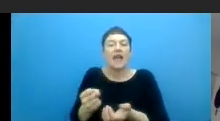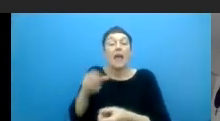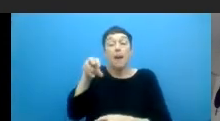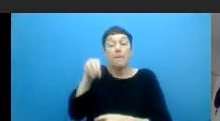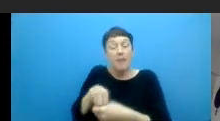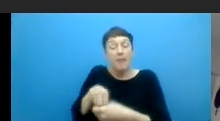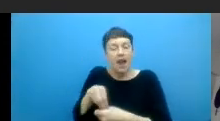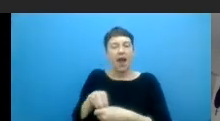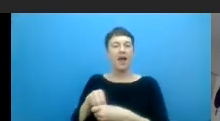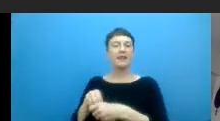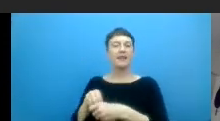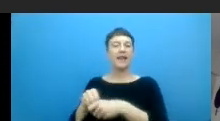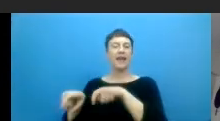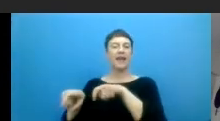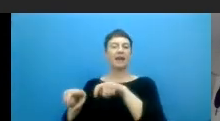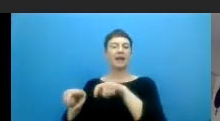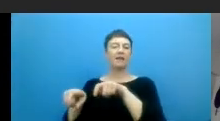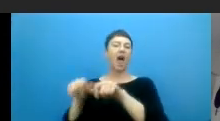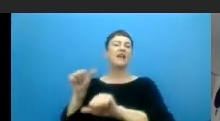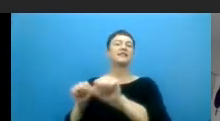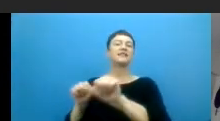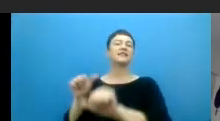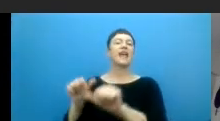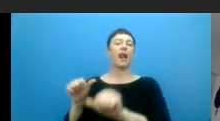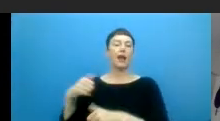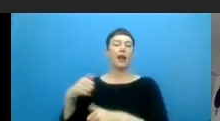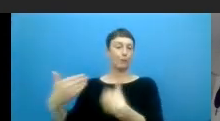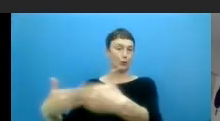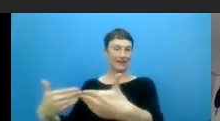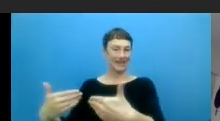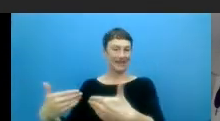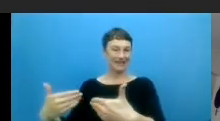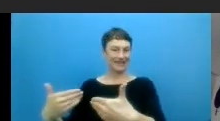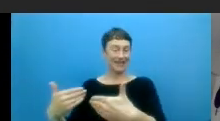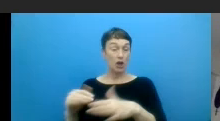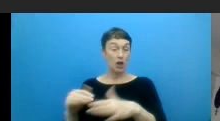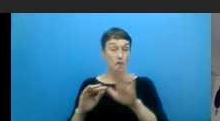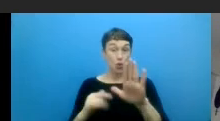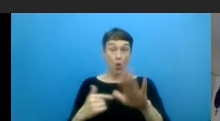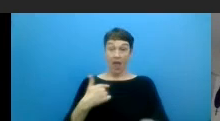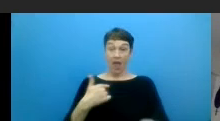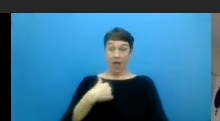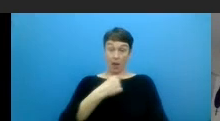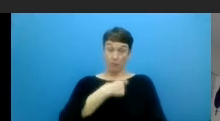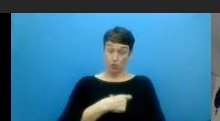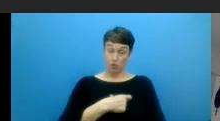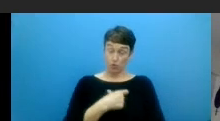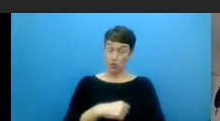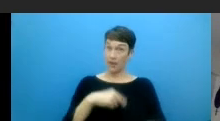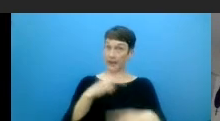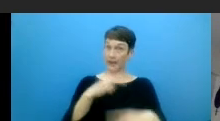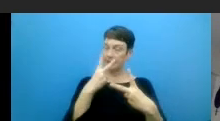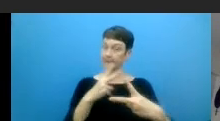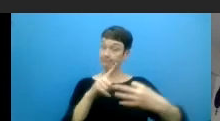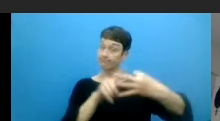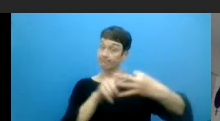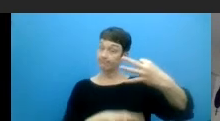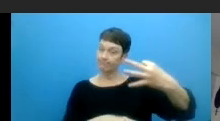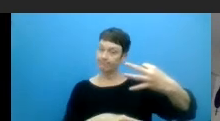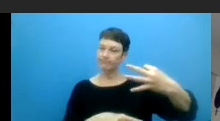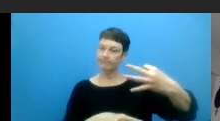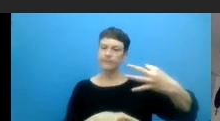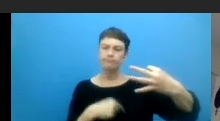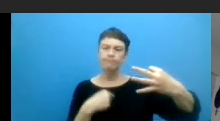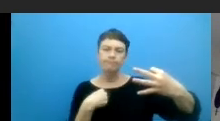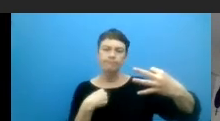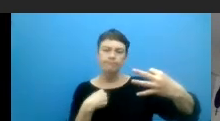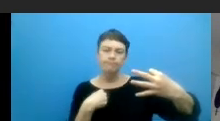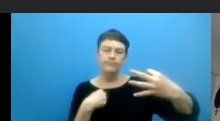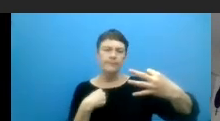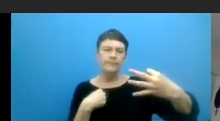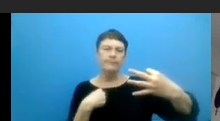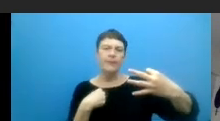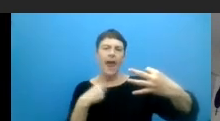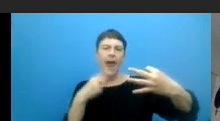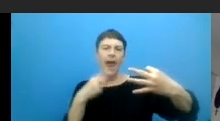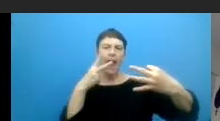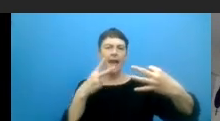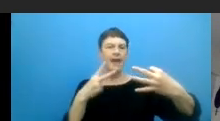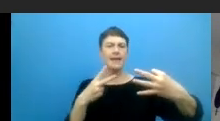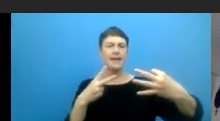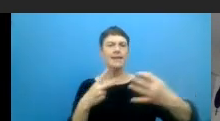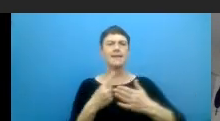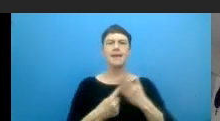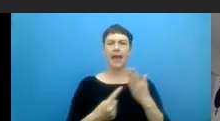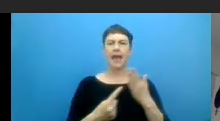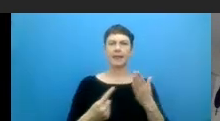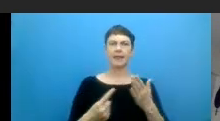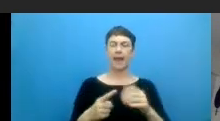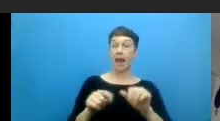process? So personally, I found that with these questions, we're really addressing not just assessments